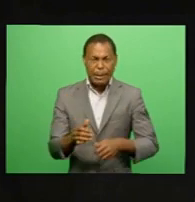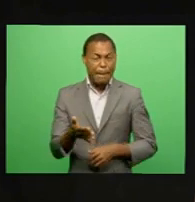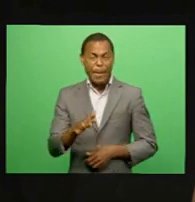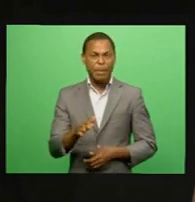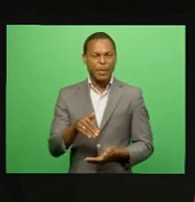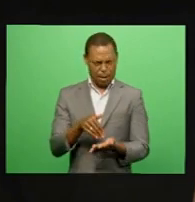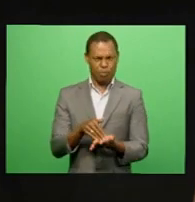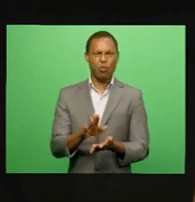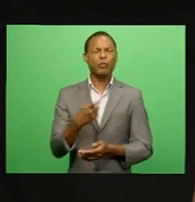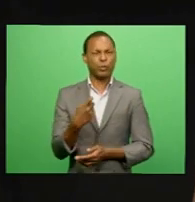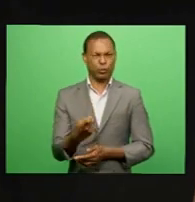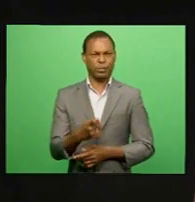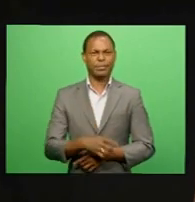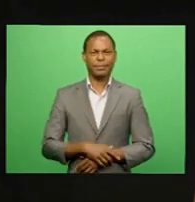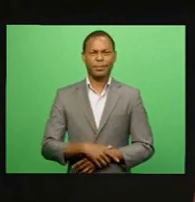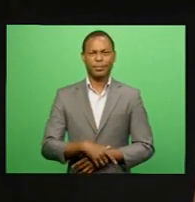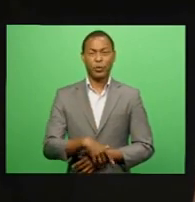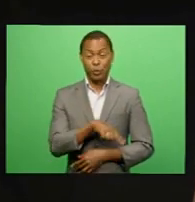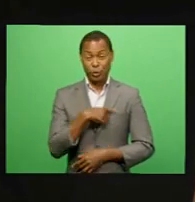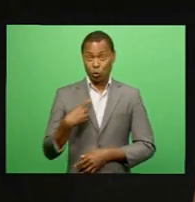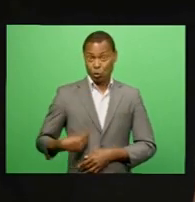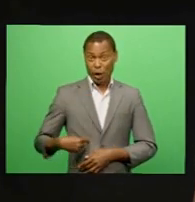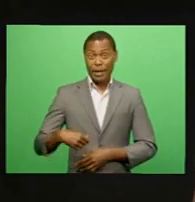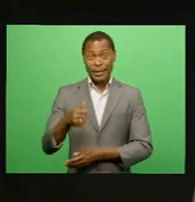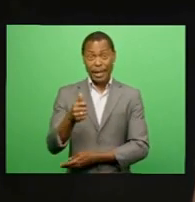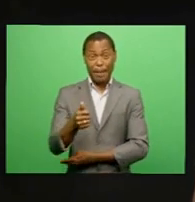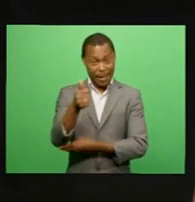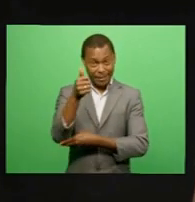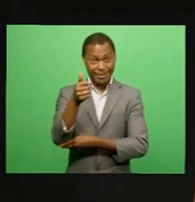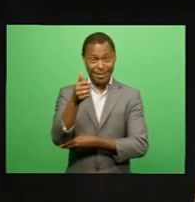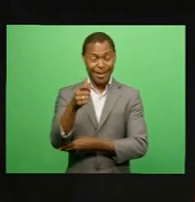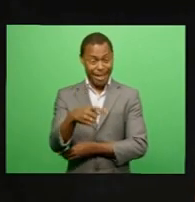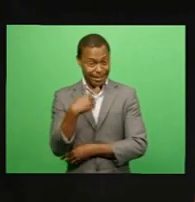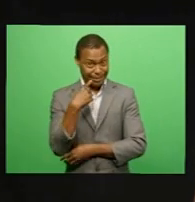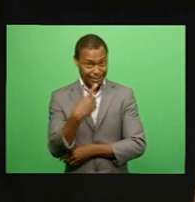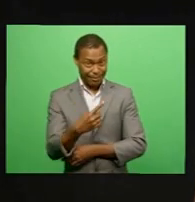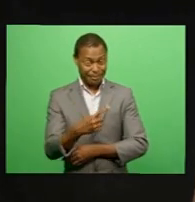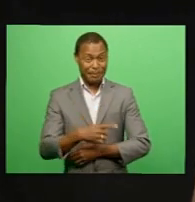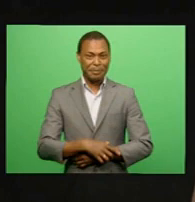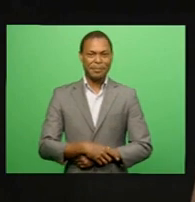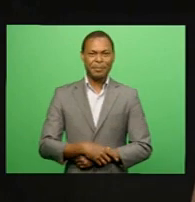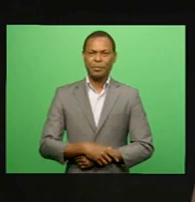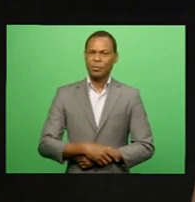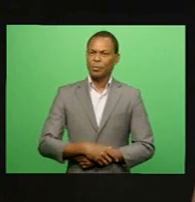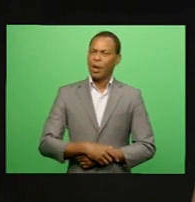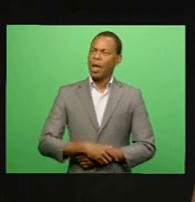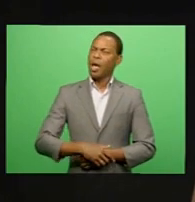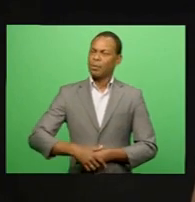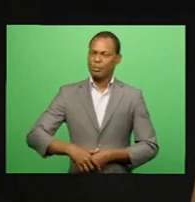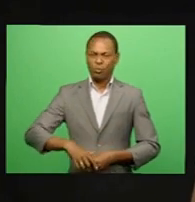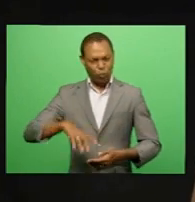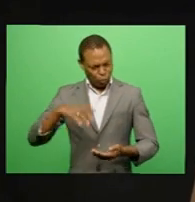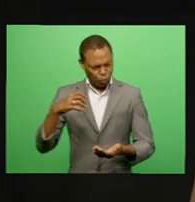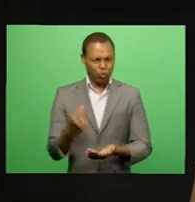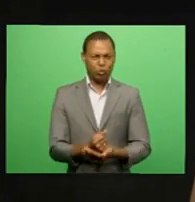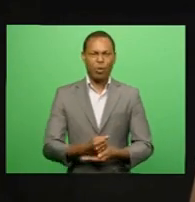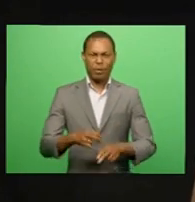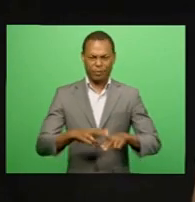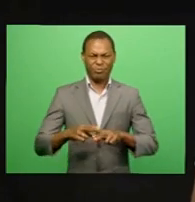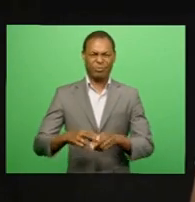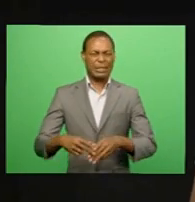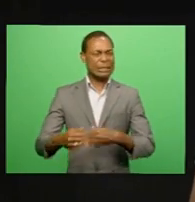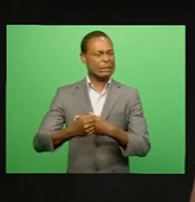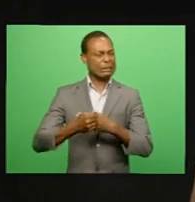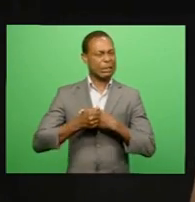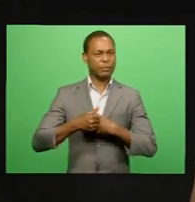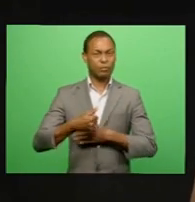soon. The Chinese ambassador to Fiji, Mr. Jian Bo, has assured Fiji that the vaccine is safe for use